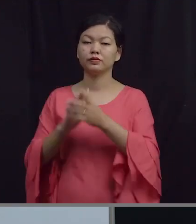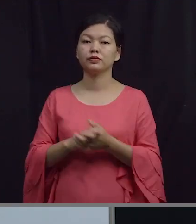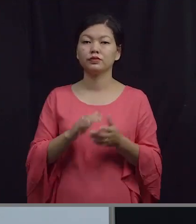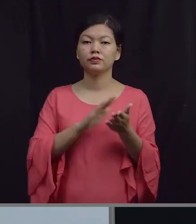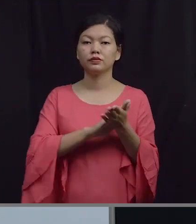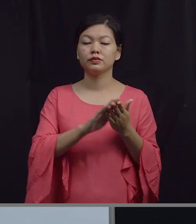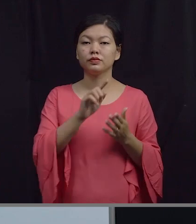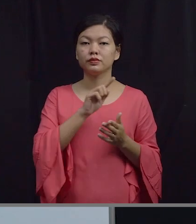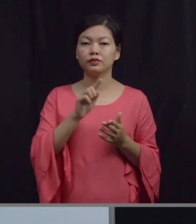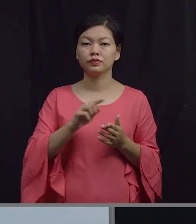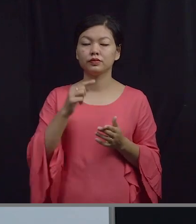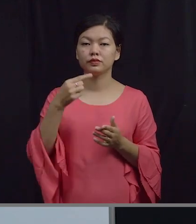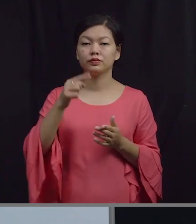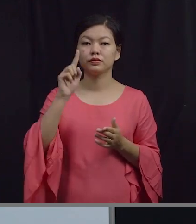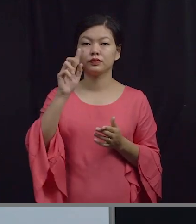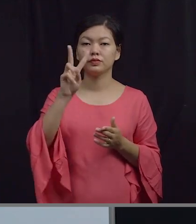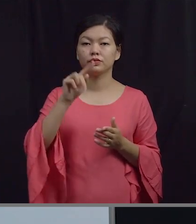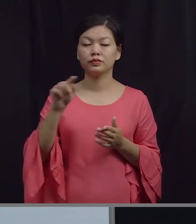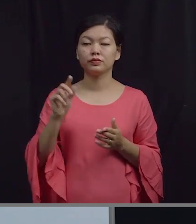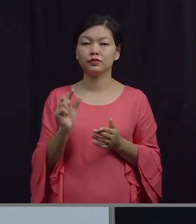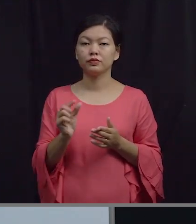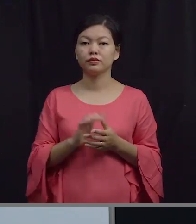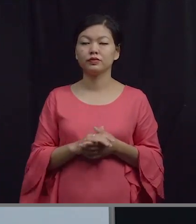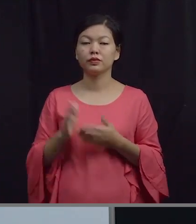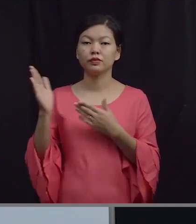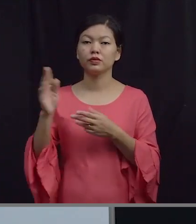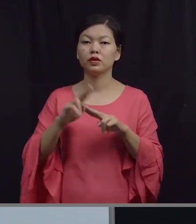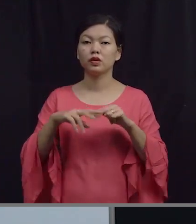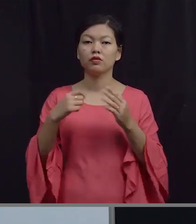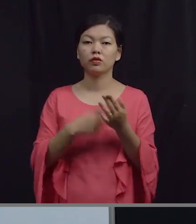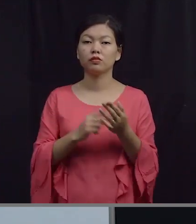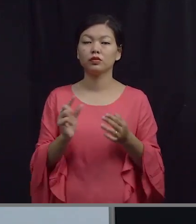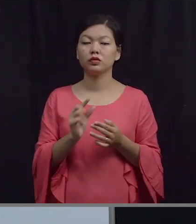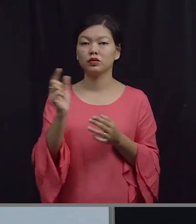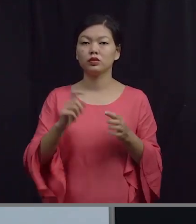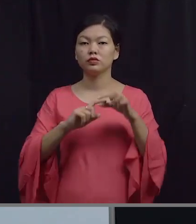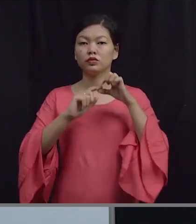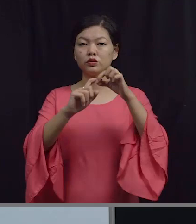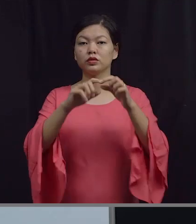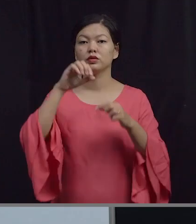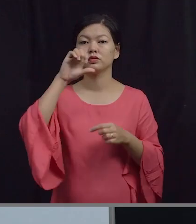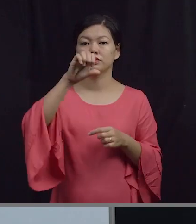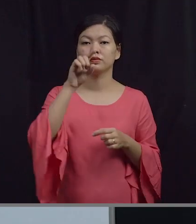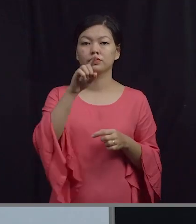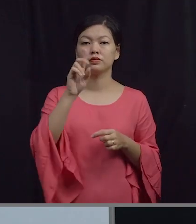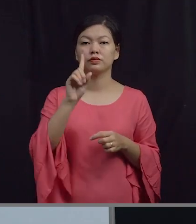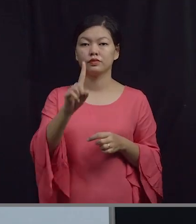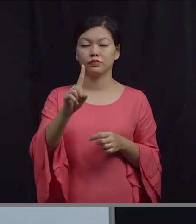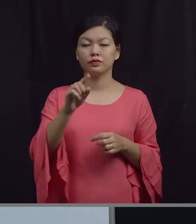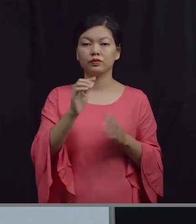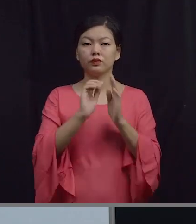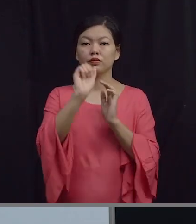to minus v by u. So this is the formula we are going to use now for question number 9.1. okay, from the exercise.